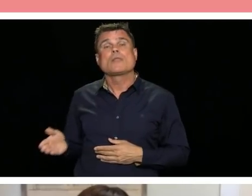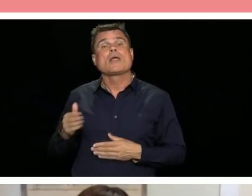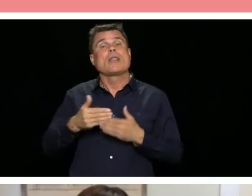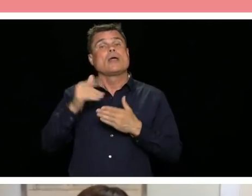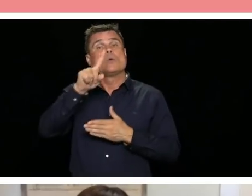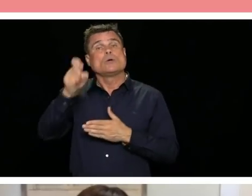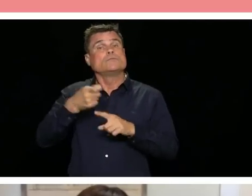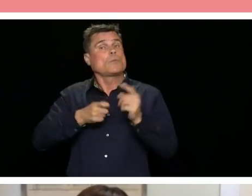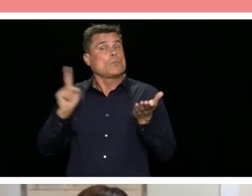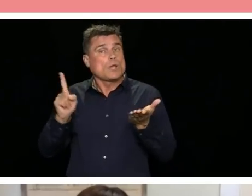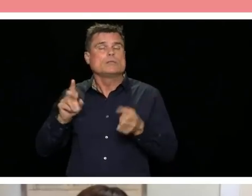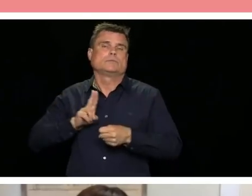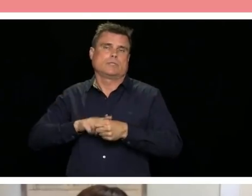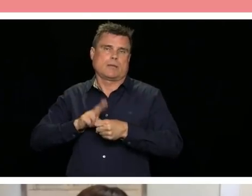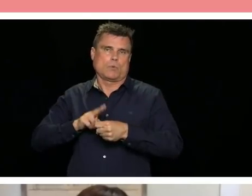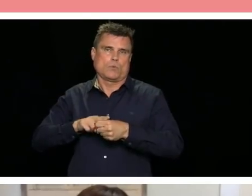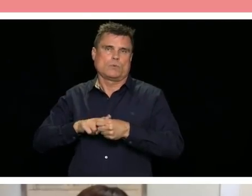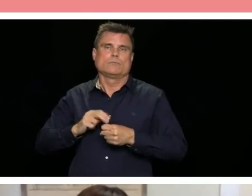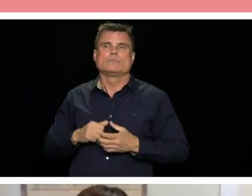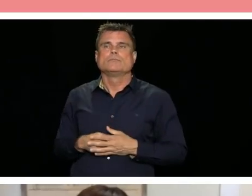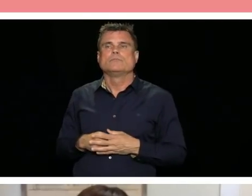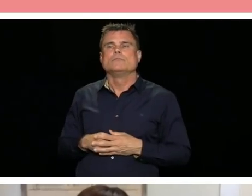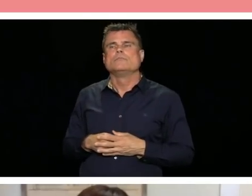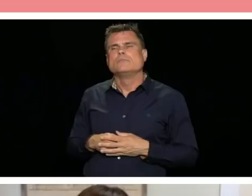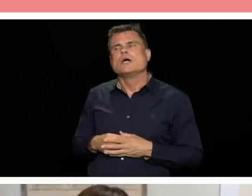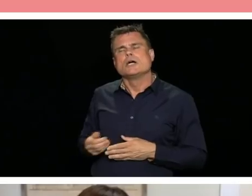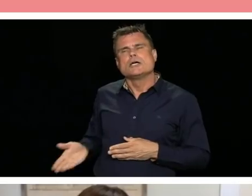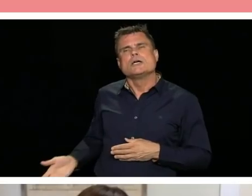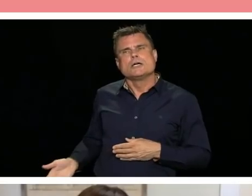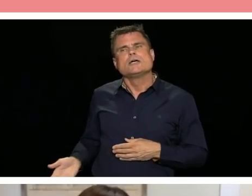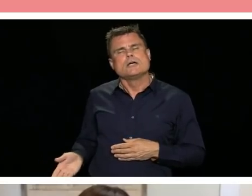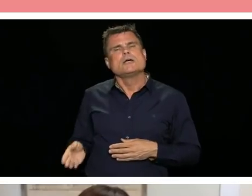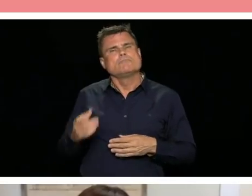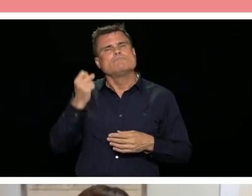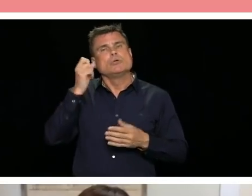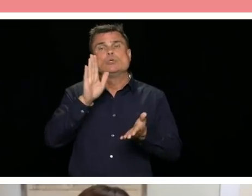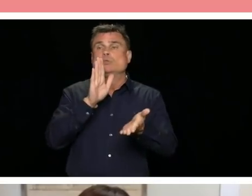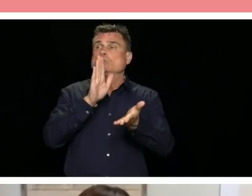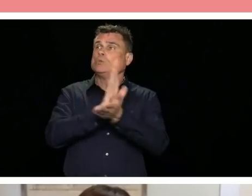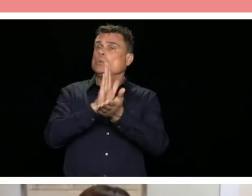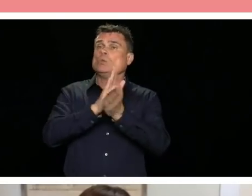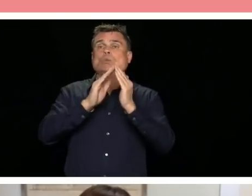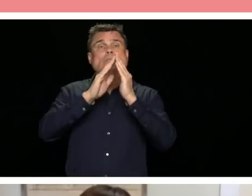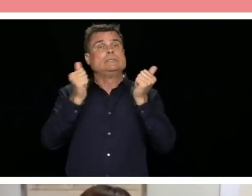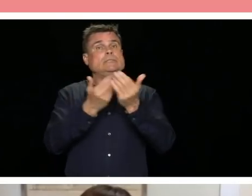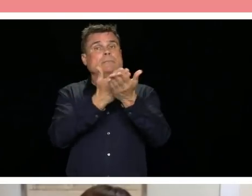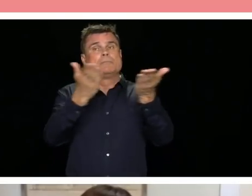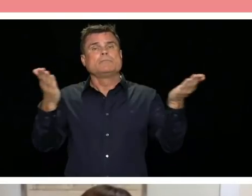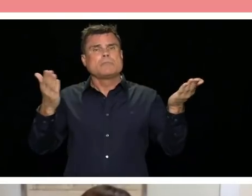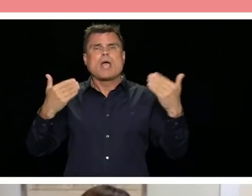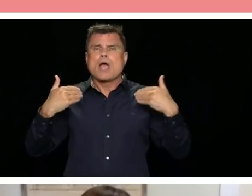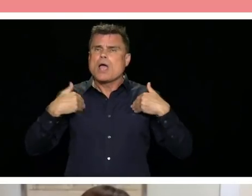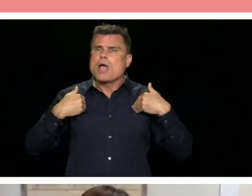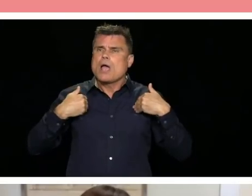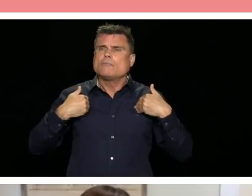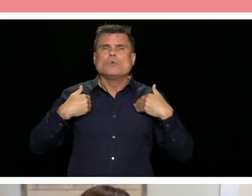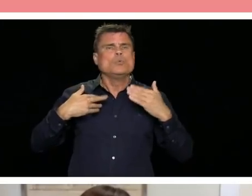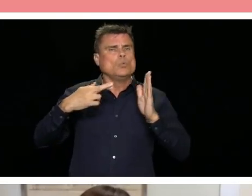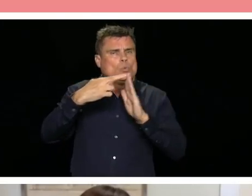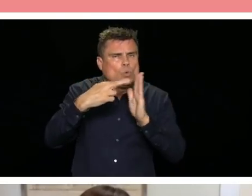preschool daycares and after-school care programs that focus on play? Mm-hmm. We've